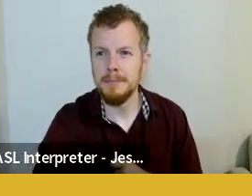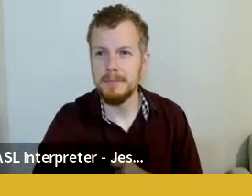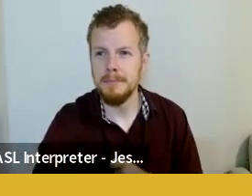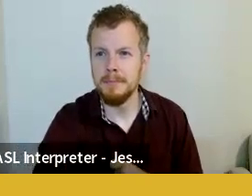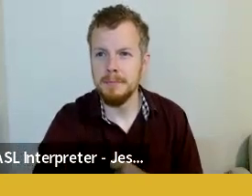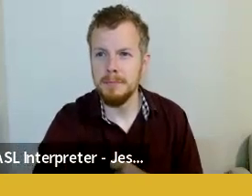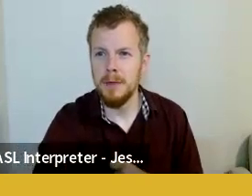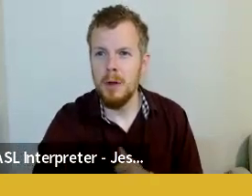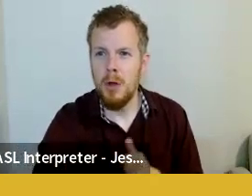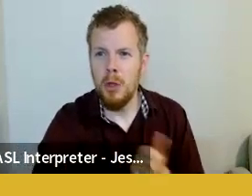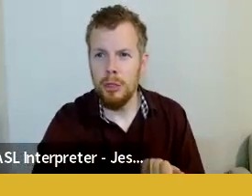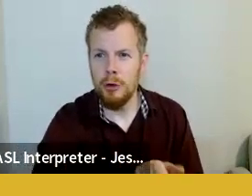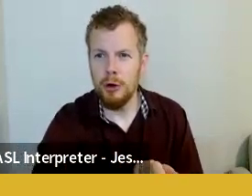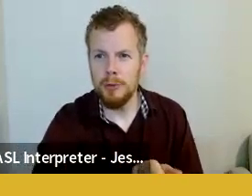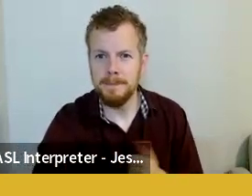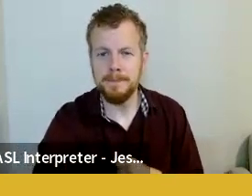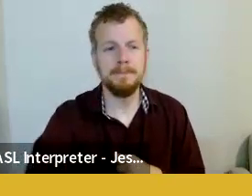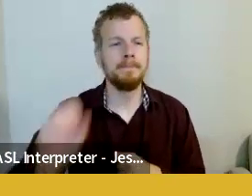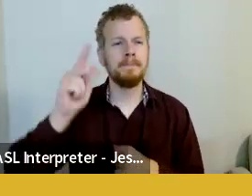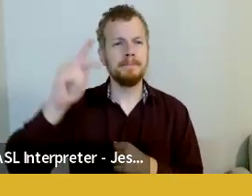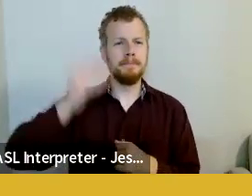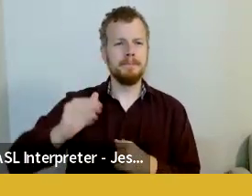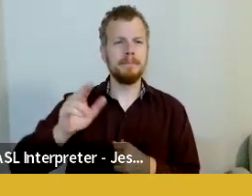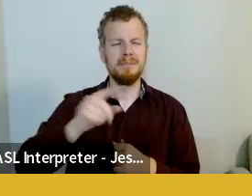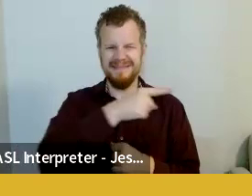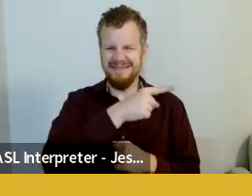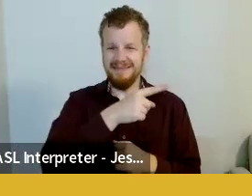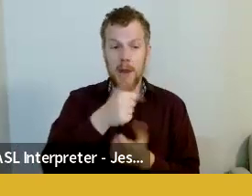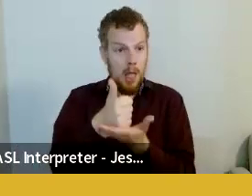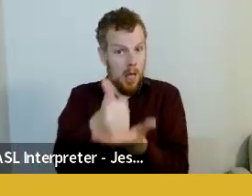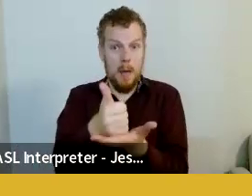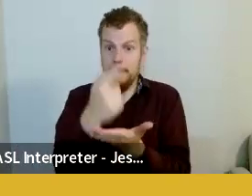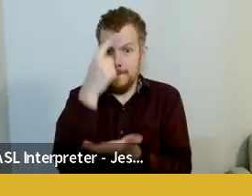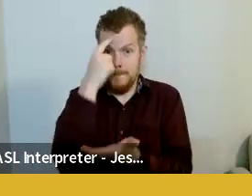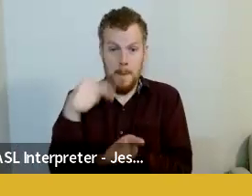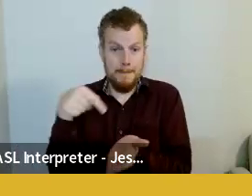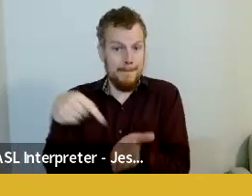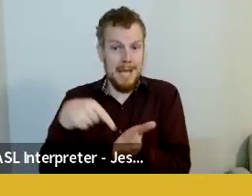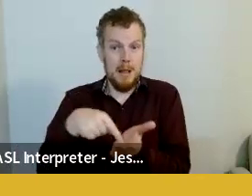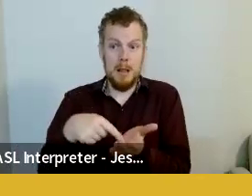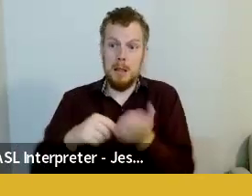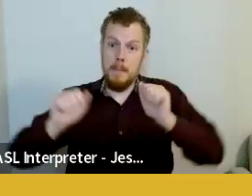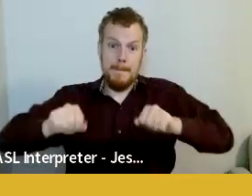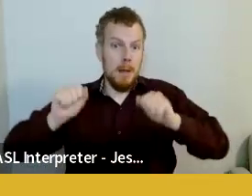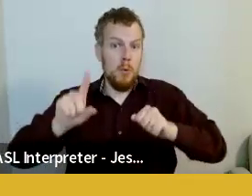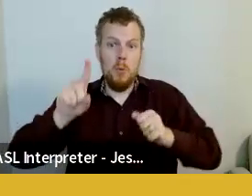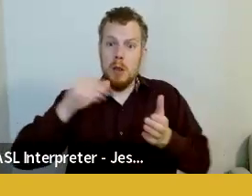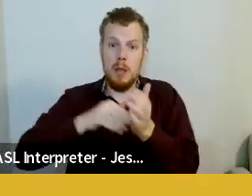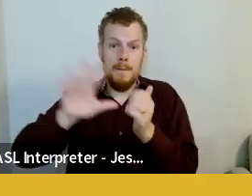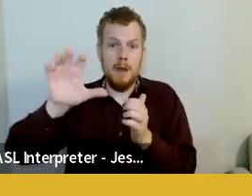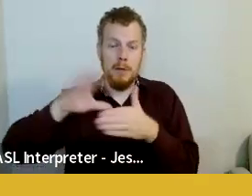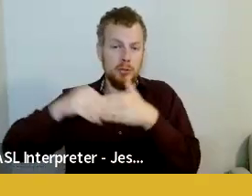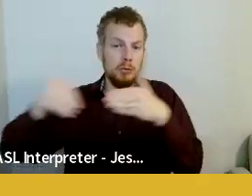All right, so utility assistance. So Yusuf, it offers up to $1,500. Well, it may offer up to $1,500